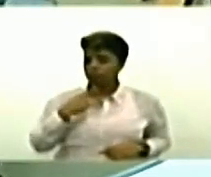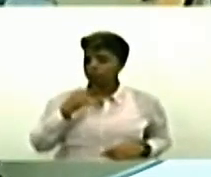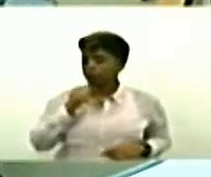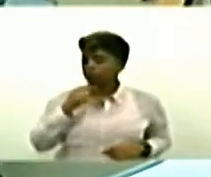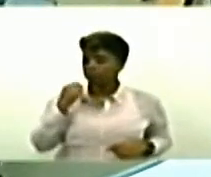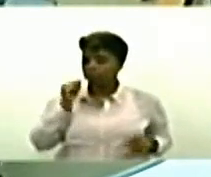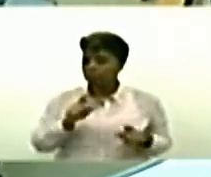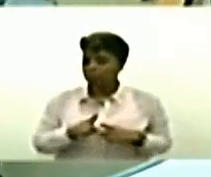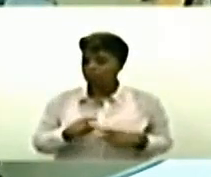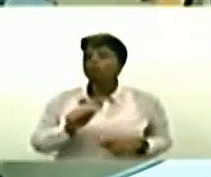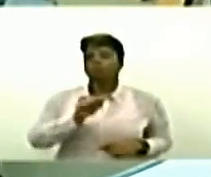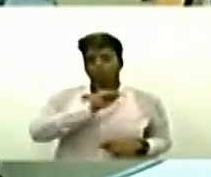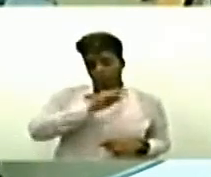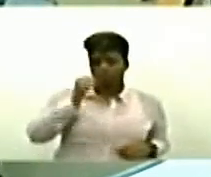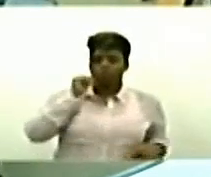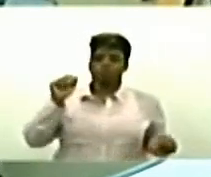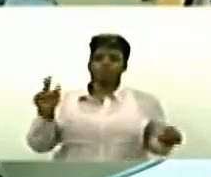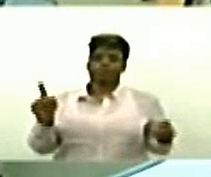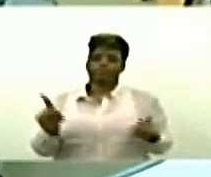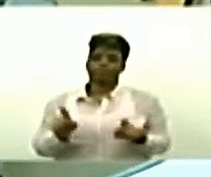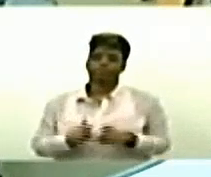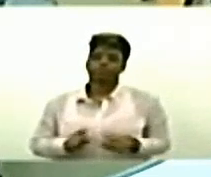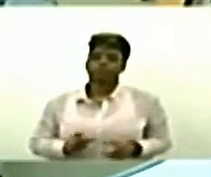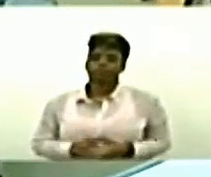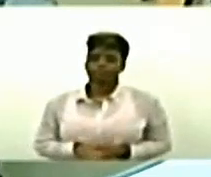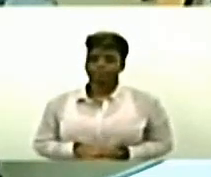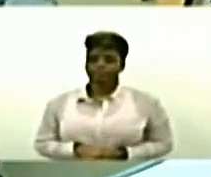I think the ayes have it. The ayes do have it.